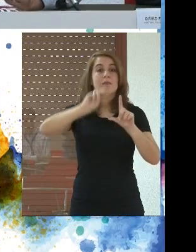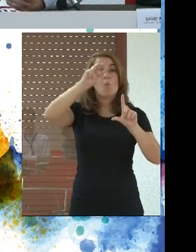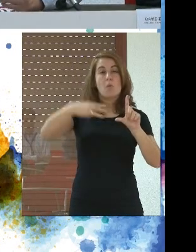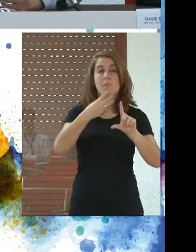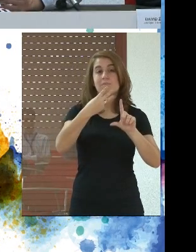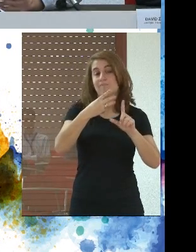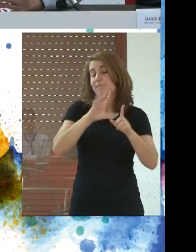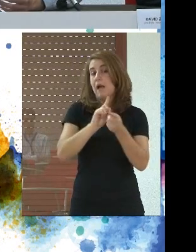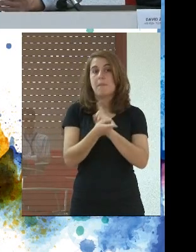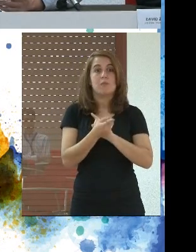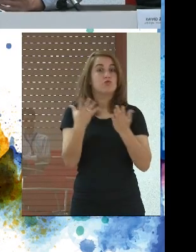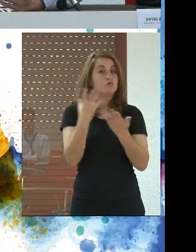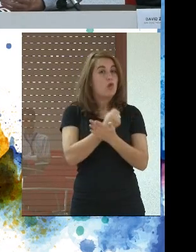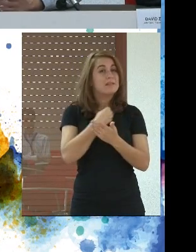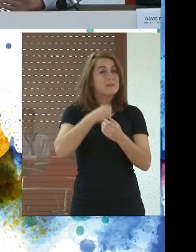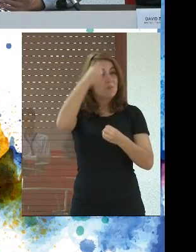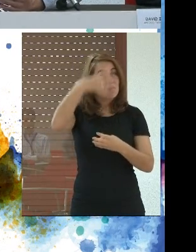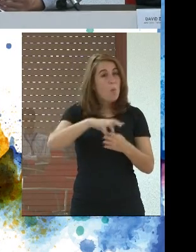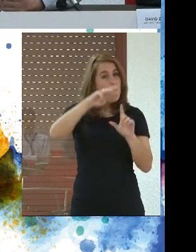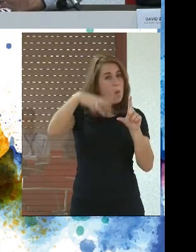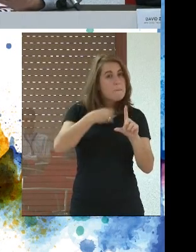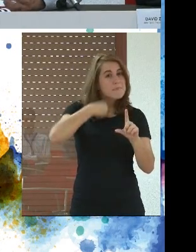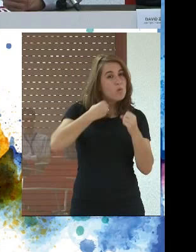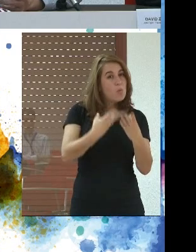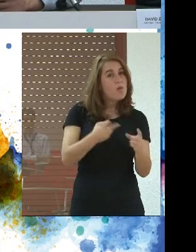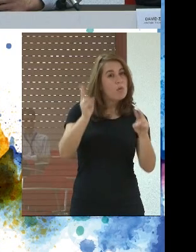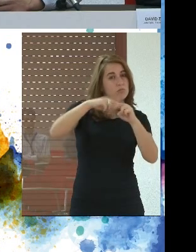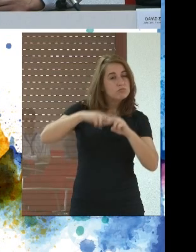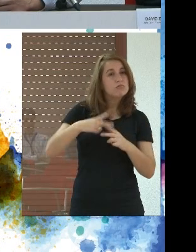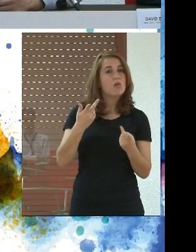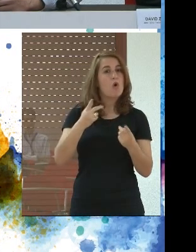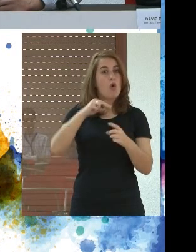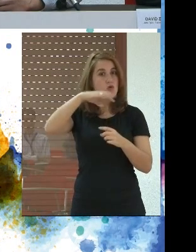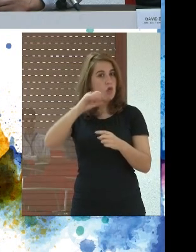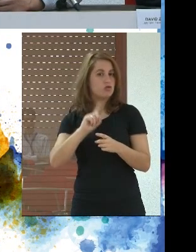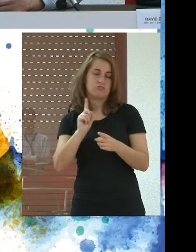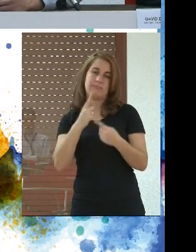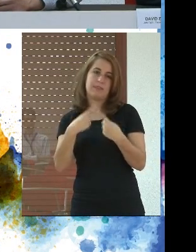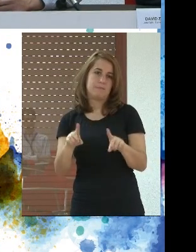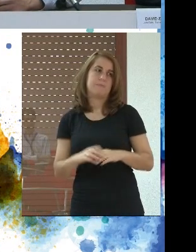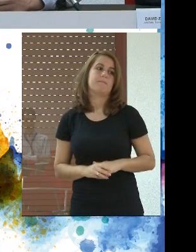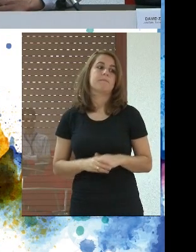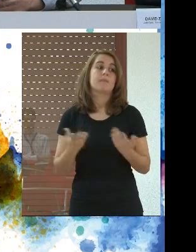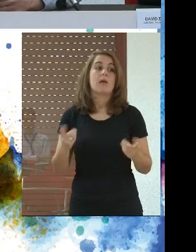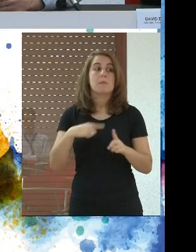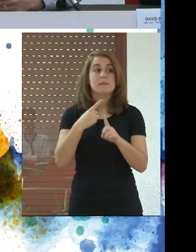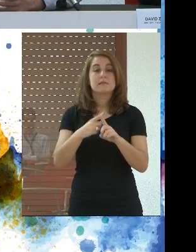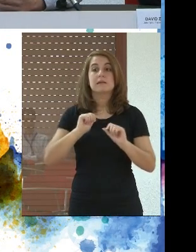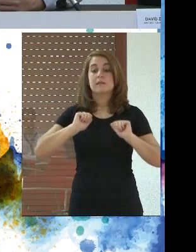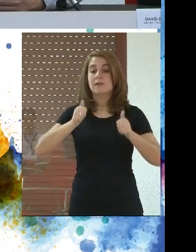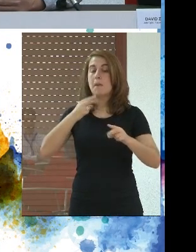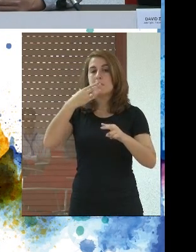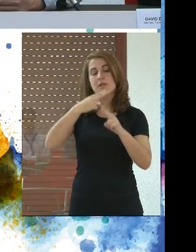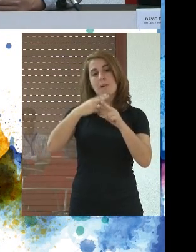vary depending on the website, given that not all the websites have the same number of hyperlinks and nodes. And this increases the fluidity of the